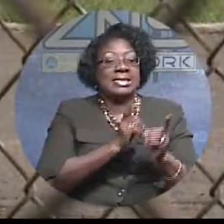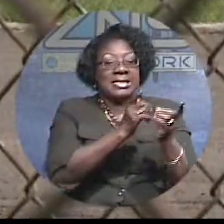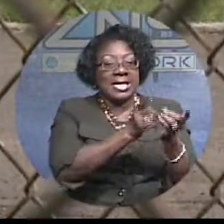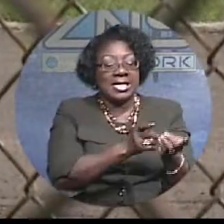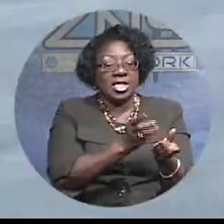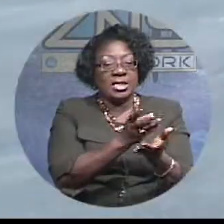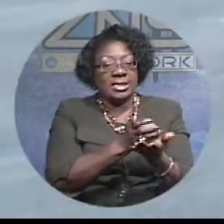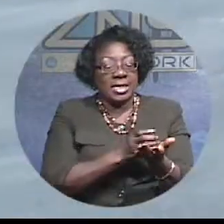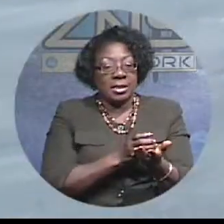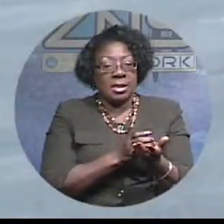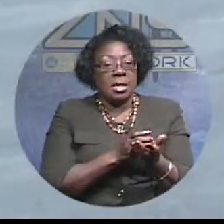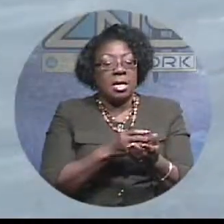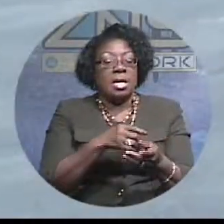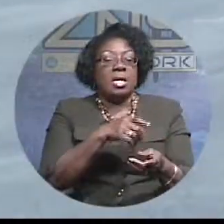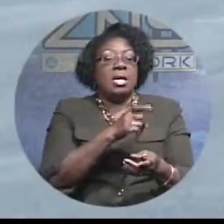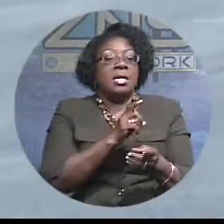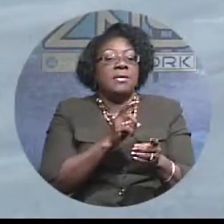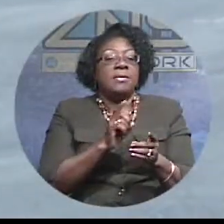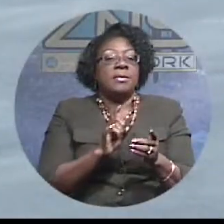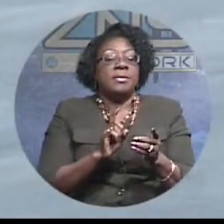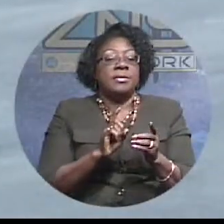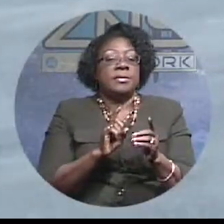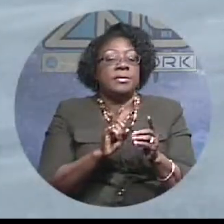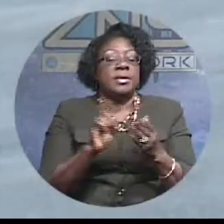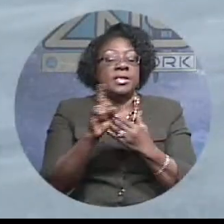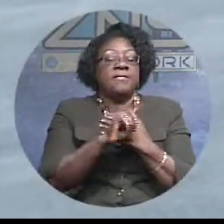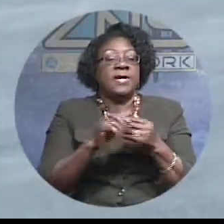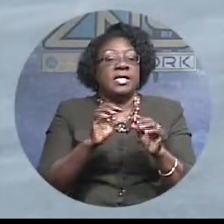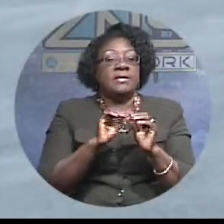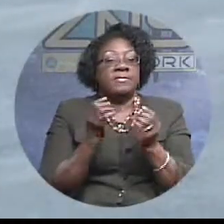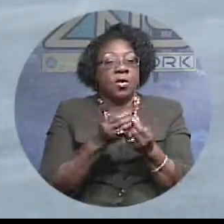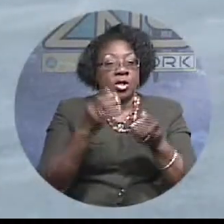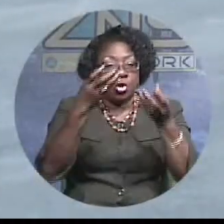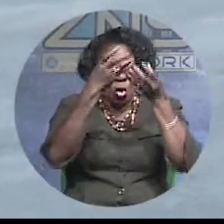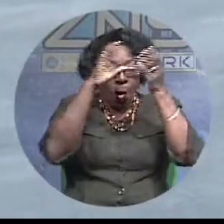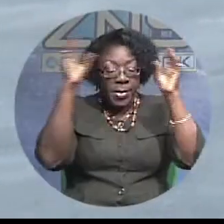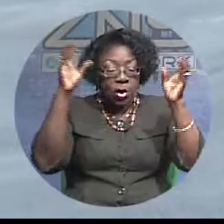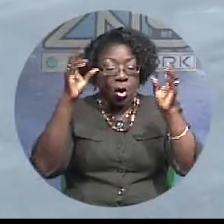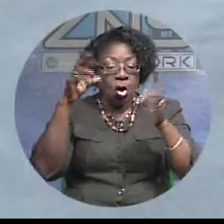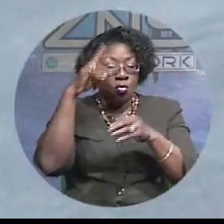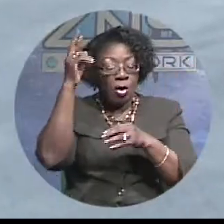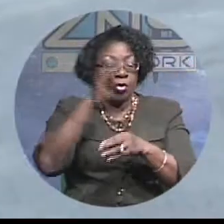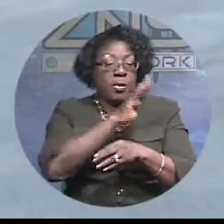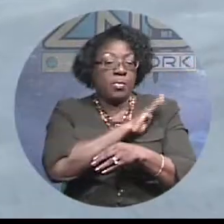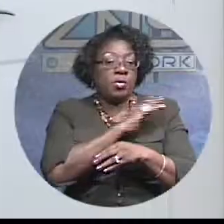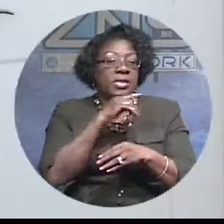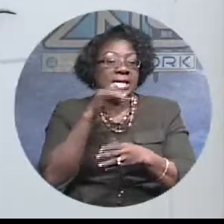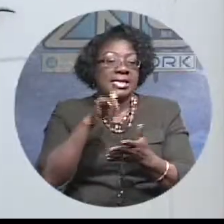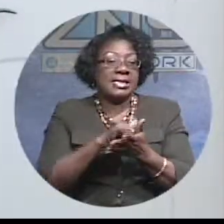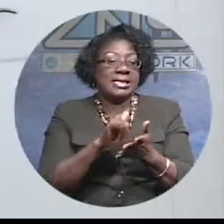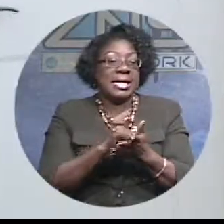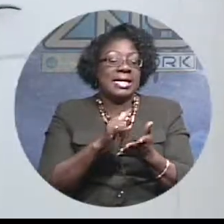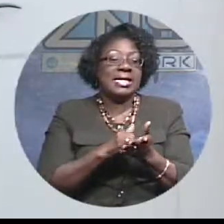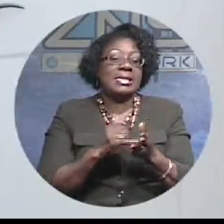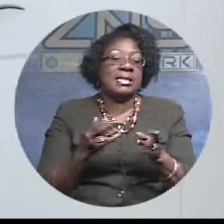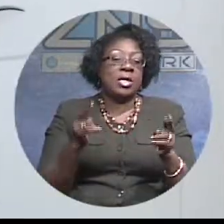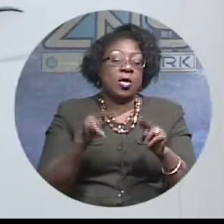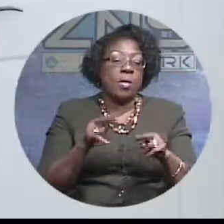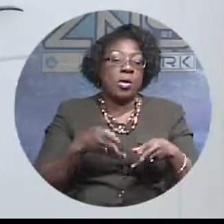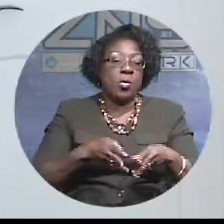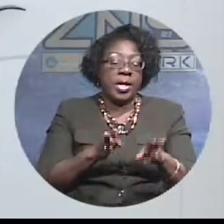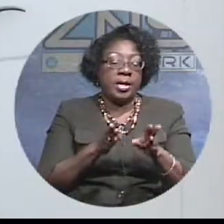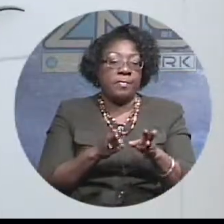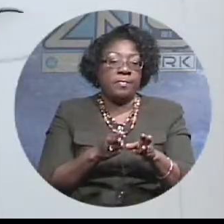public. However, Defense Force Commodore Roderick Bowe says a closed inquiry in such cases is a normal procedure. A report will come